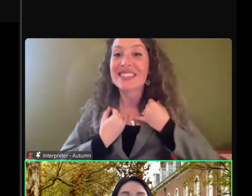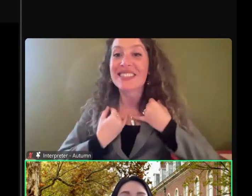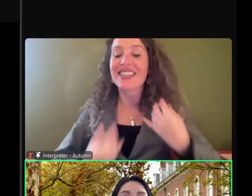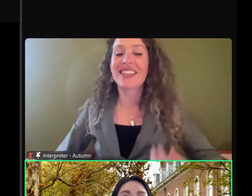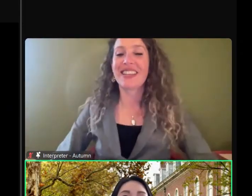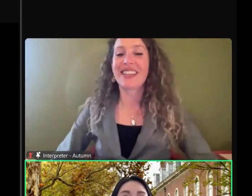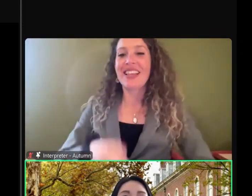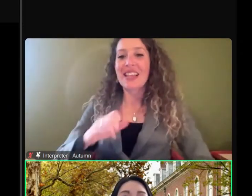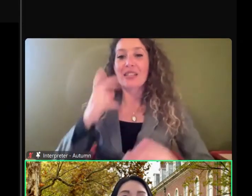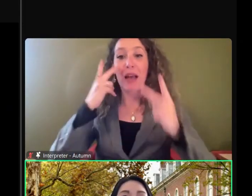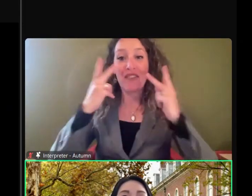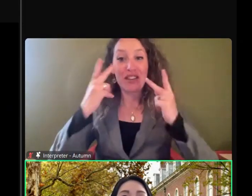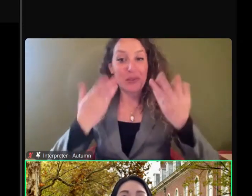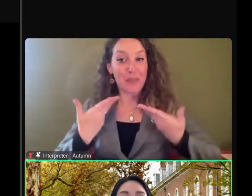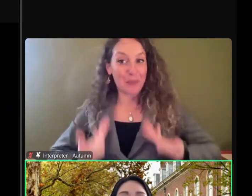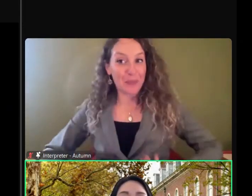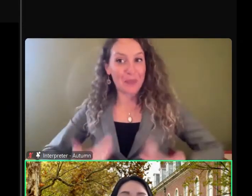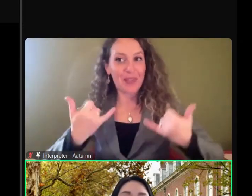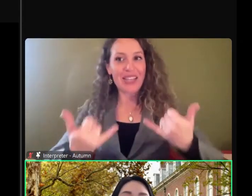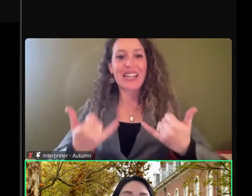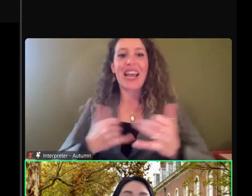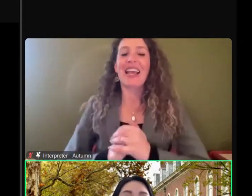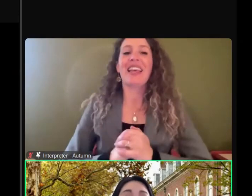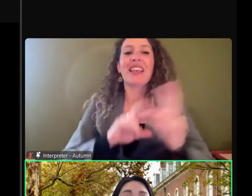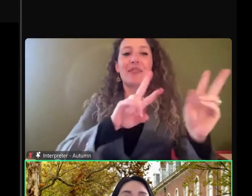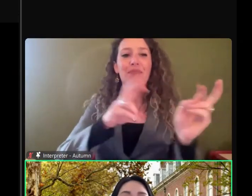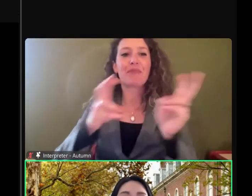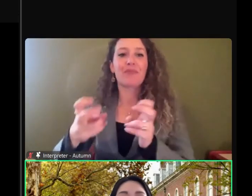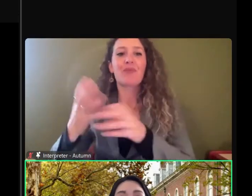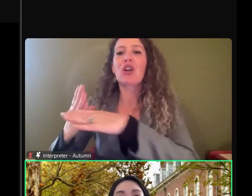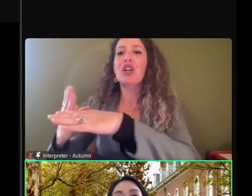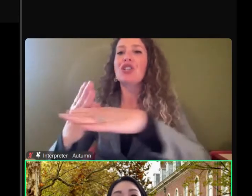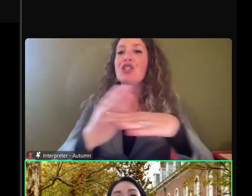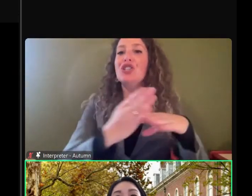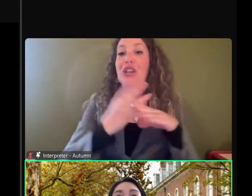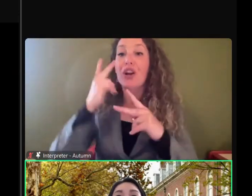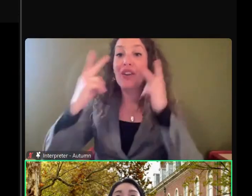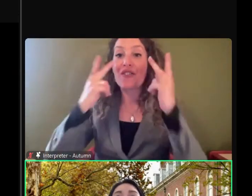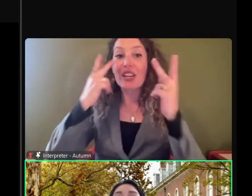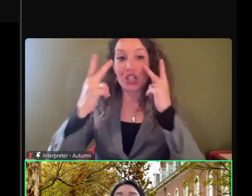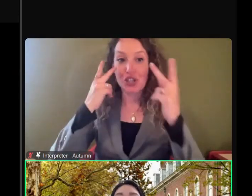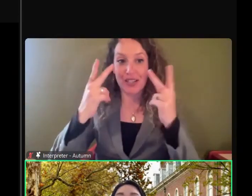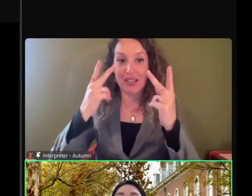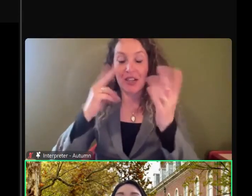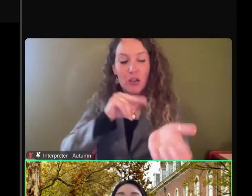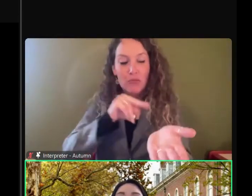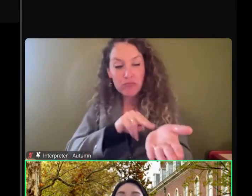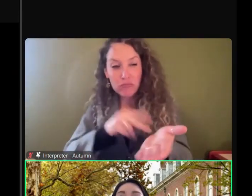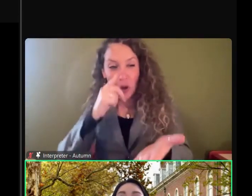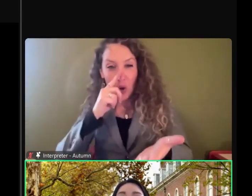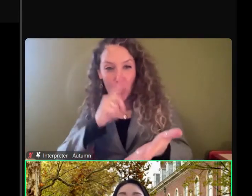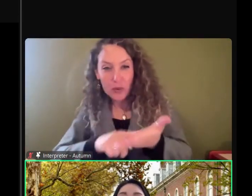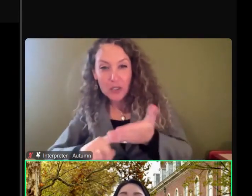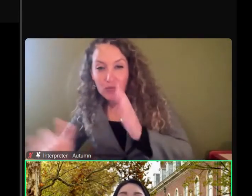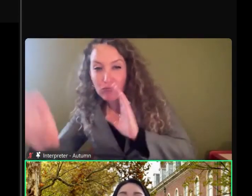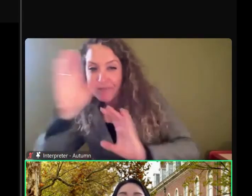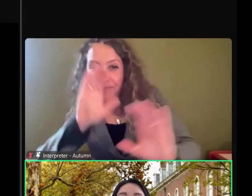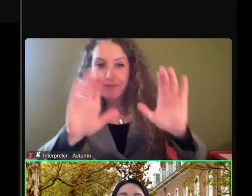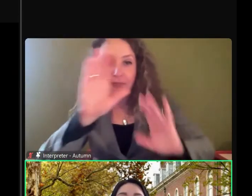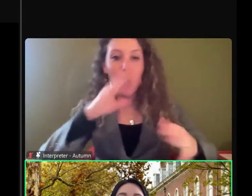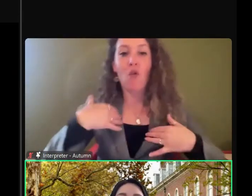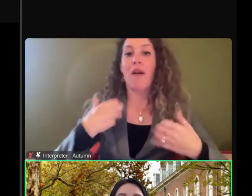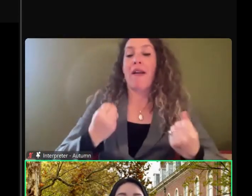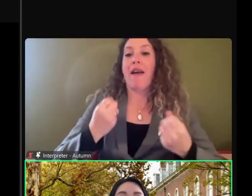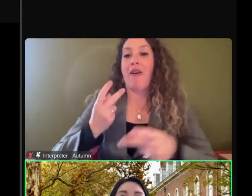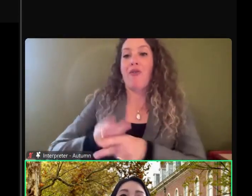today. And the title of my presentation is Shared Vision, a nursing researcher's exploration of